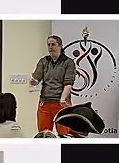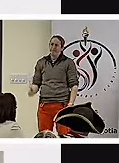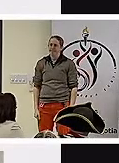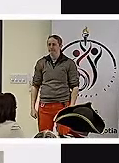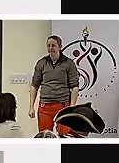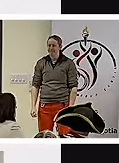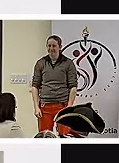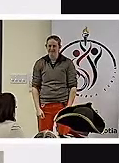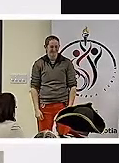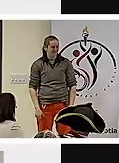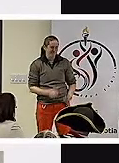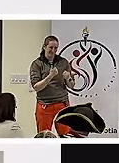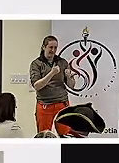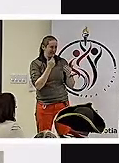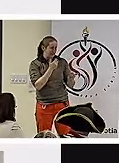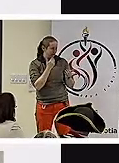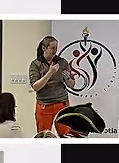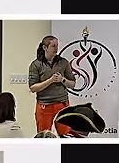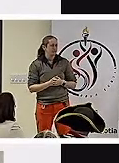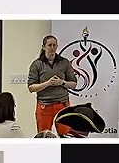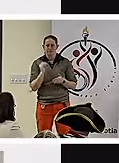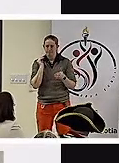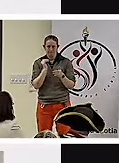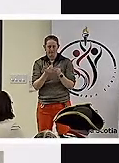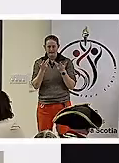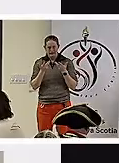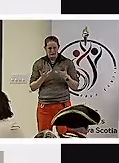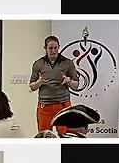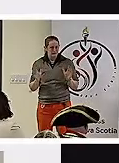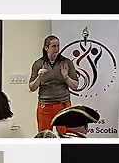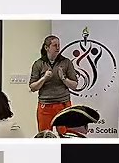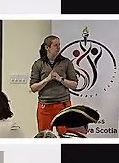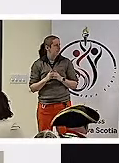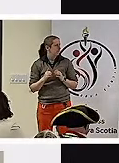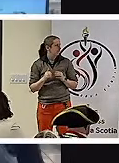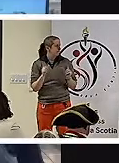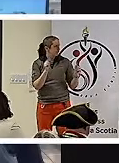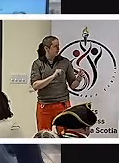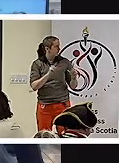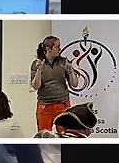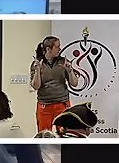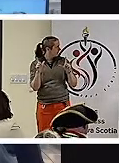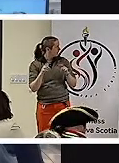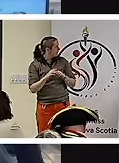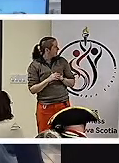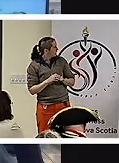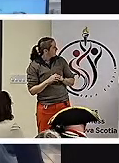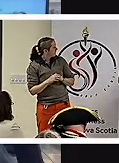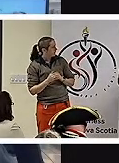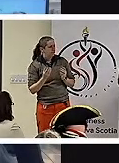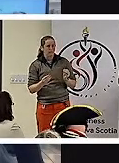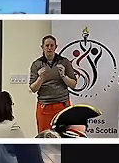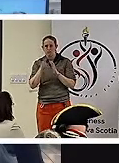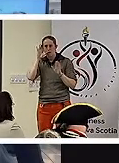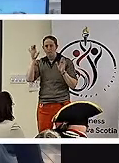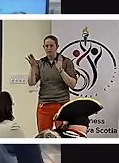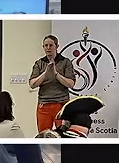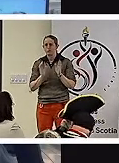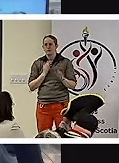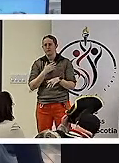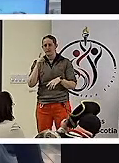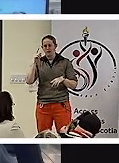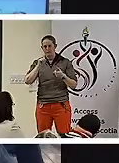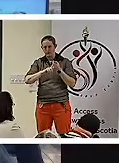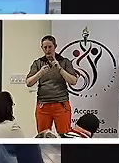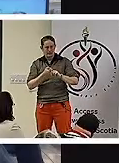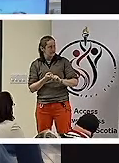much. All right. We're wrapping up here. Next slide. Just some more pictures of all of our friends who have